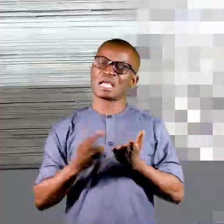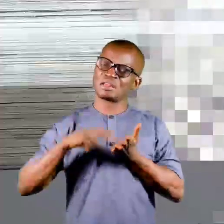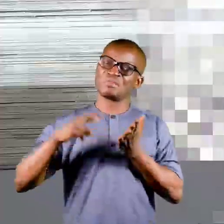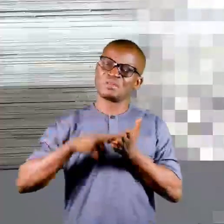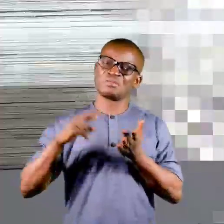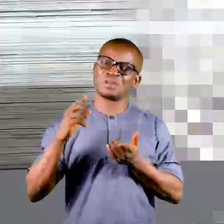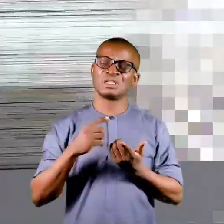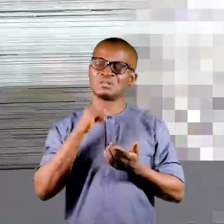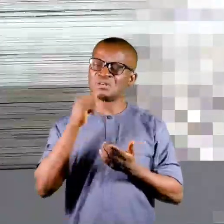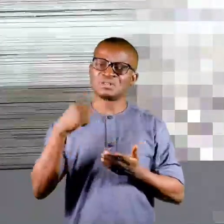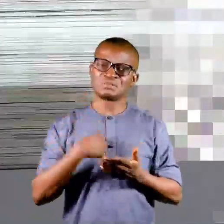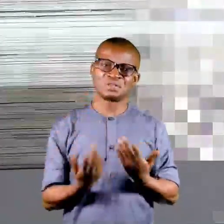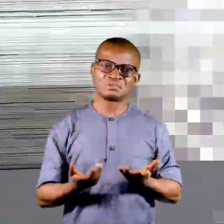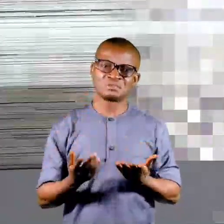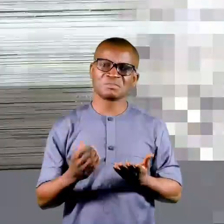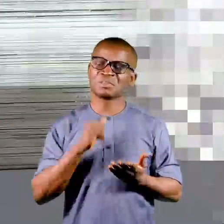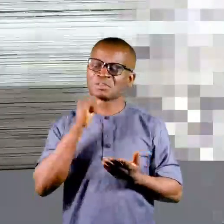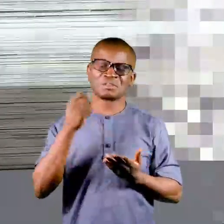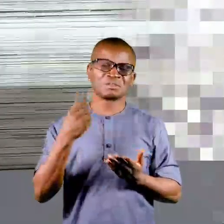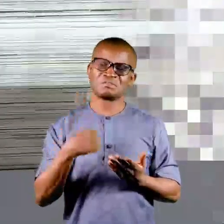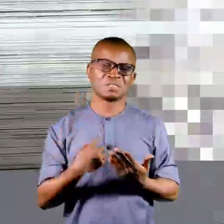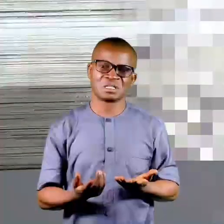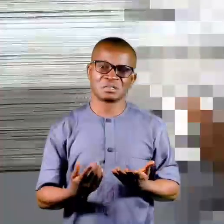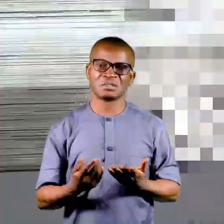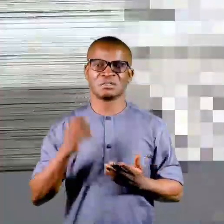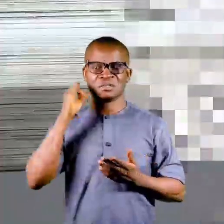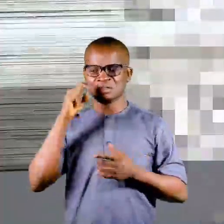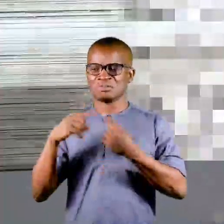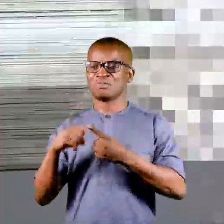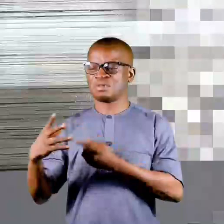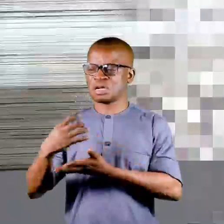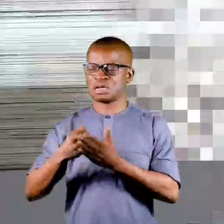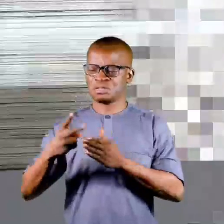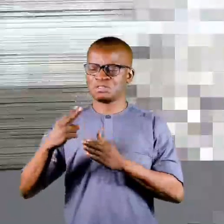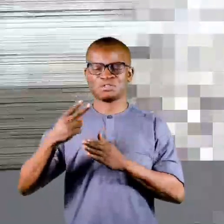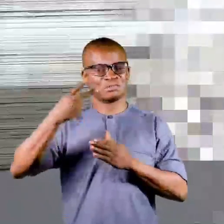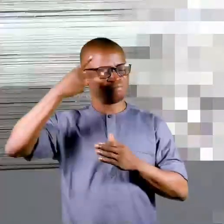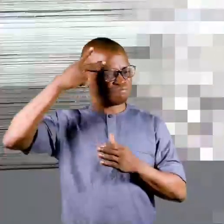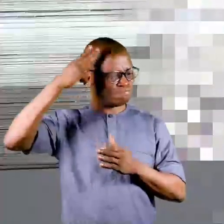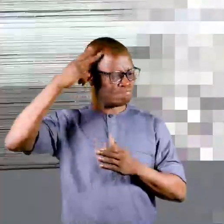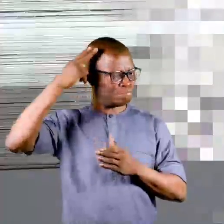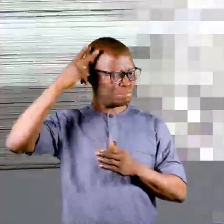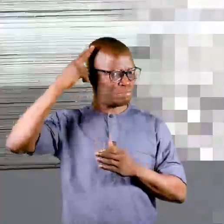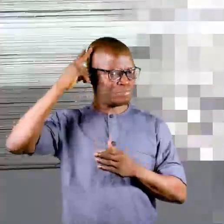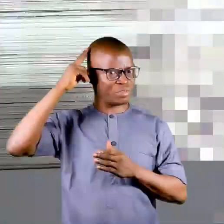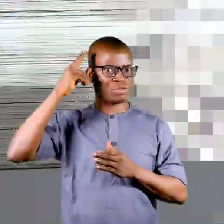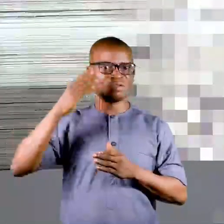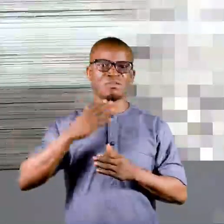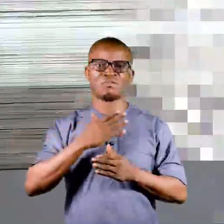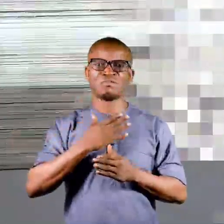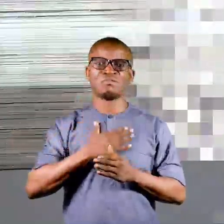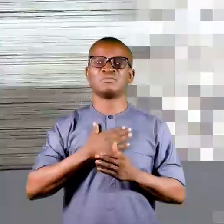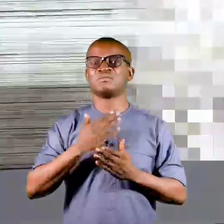that I'm not the one that eat it. I'm still saying, Mommy, I'm not the one. Now go and carry scissors and cut my hair. Just